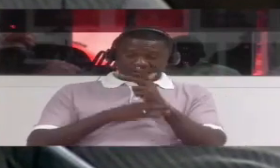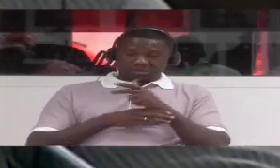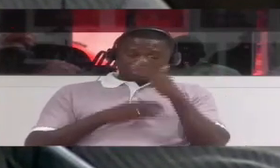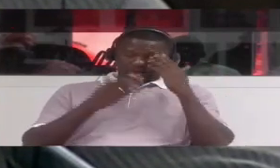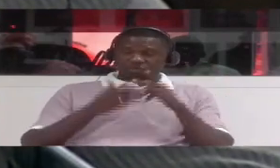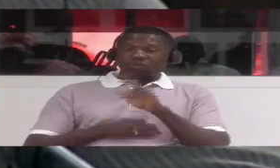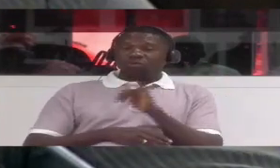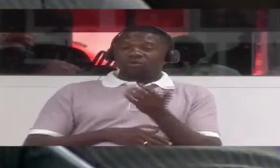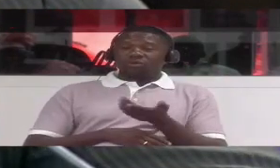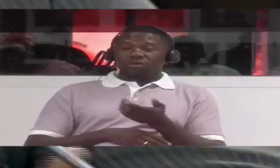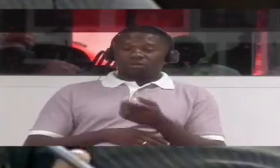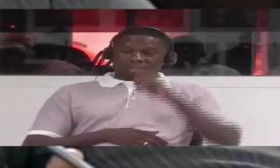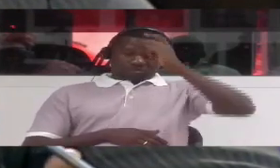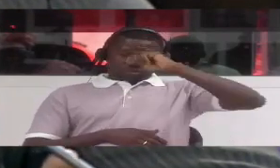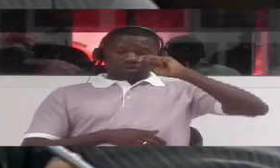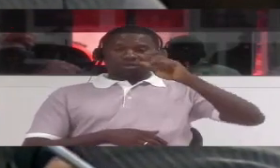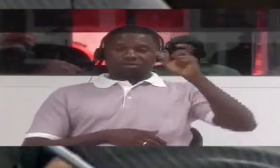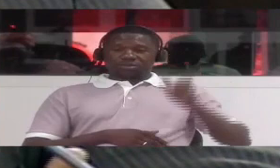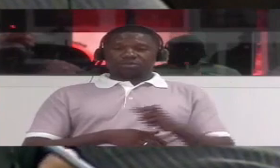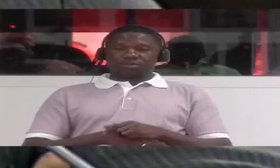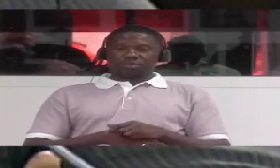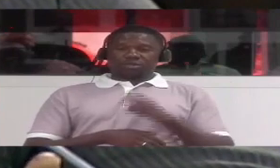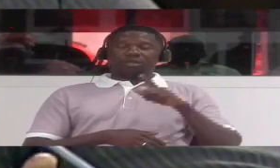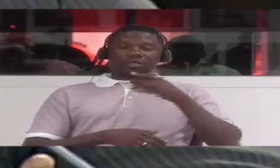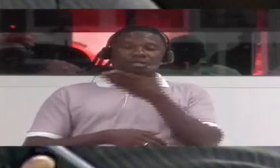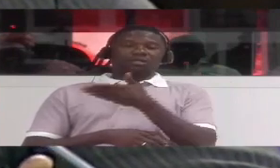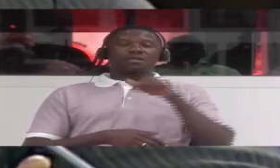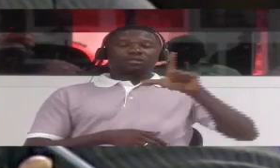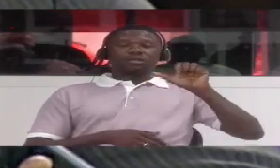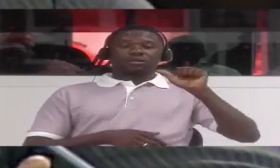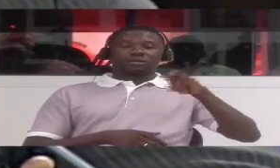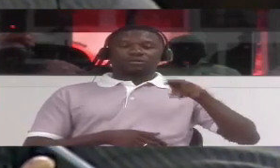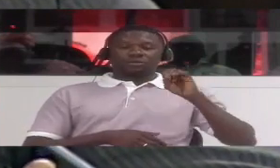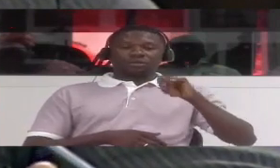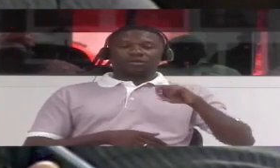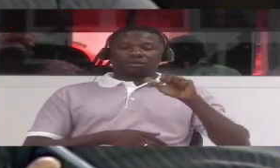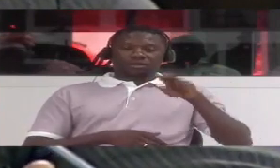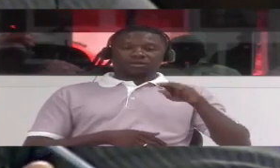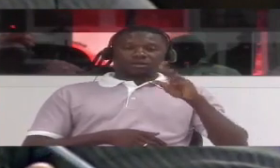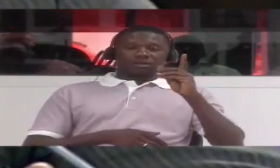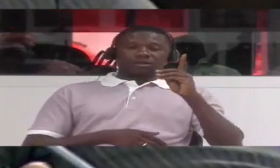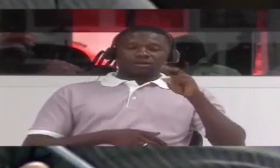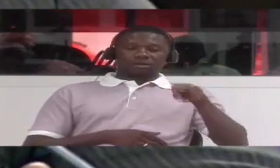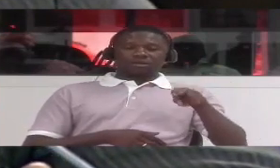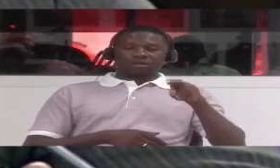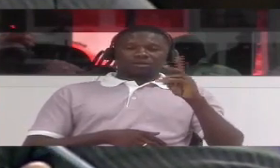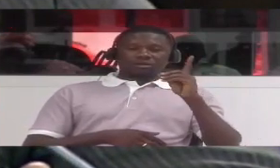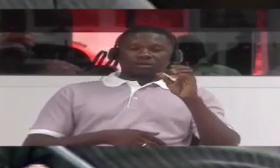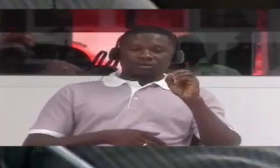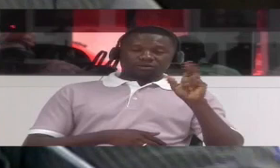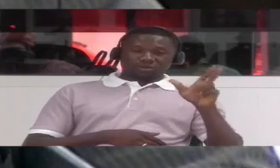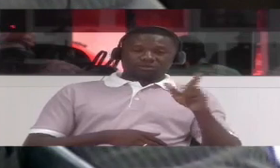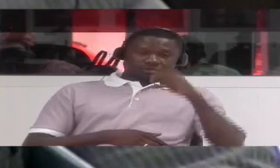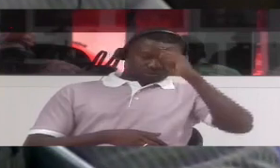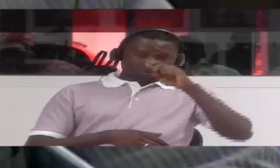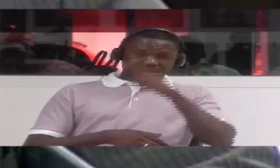to? Police. Lamin Cham. There was a Lamin Dao also. He was also police. There was Lamin Cham. There was Botoketa. And